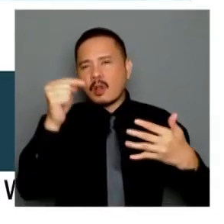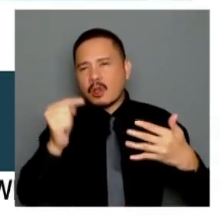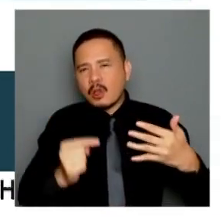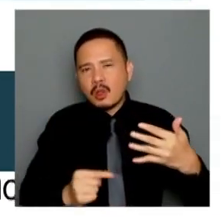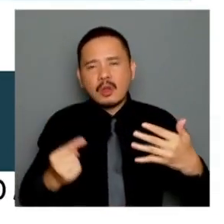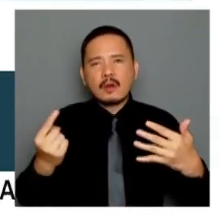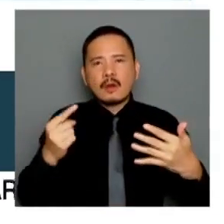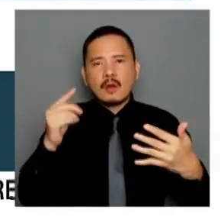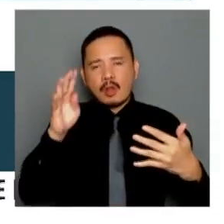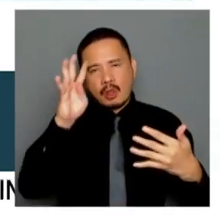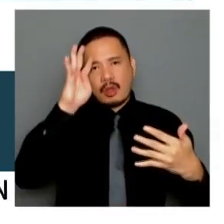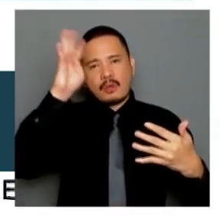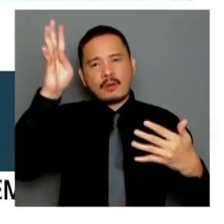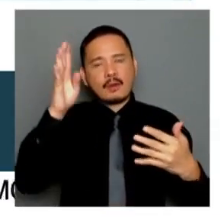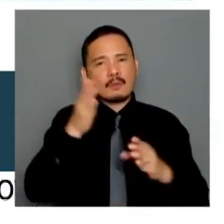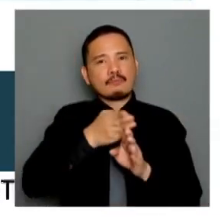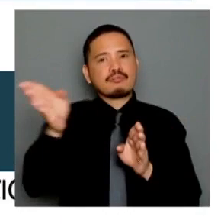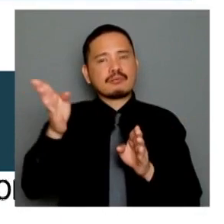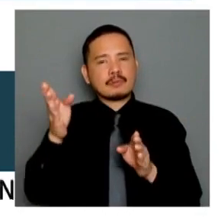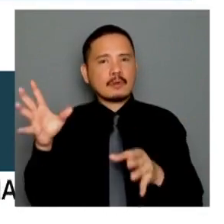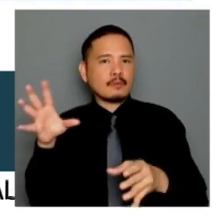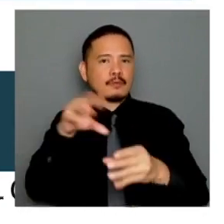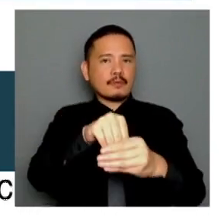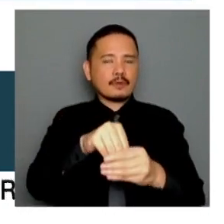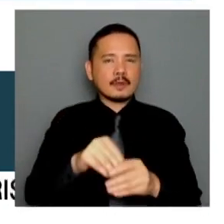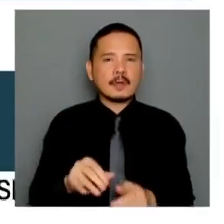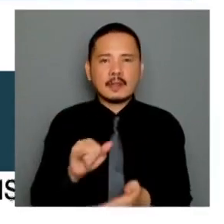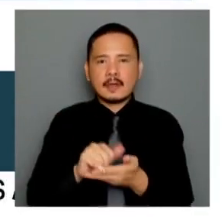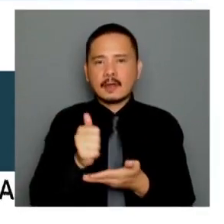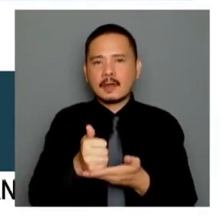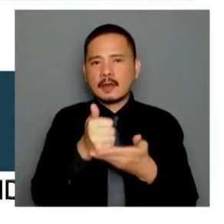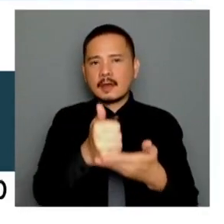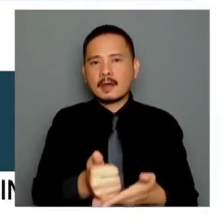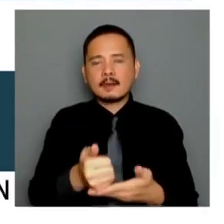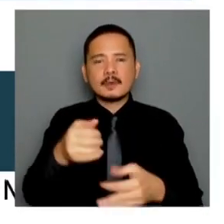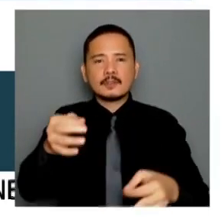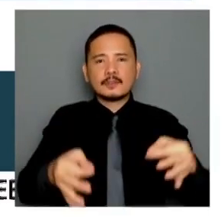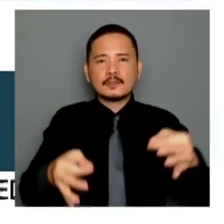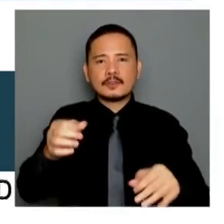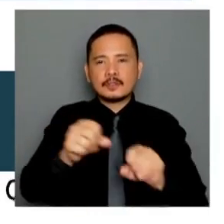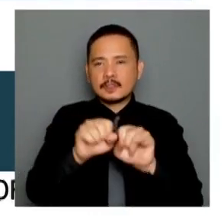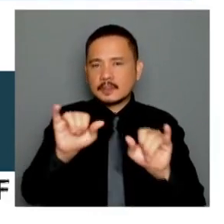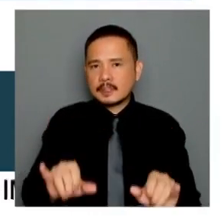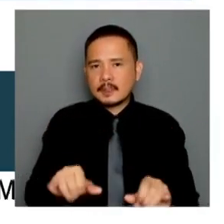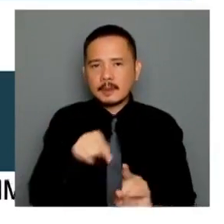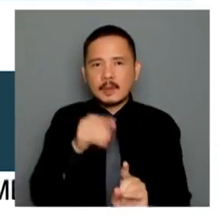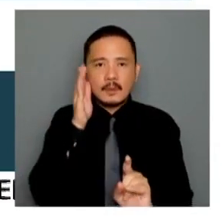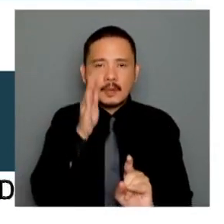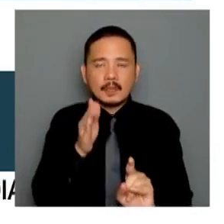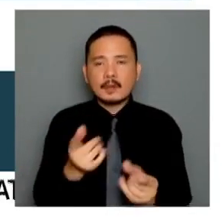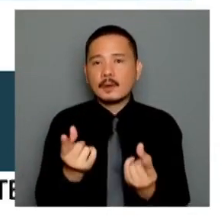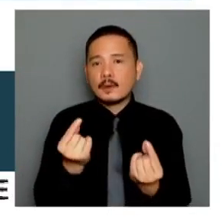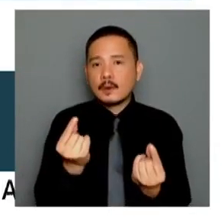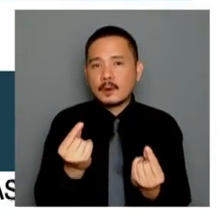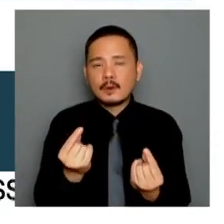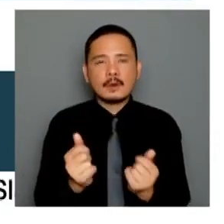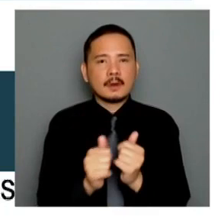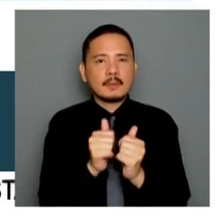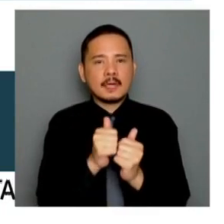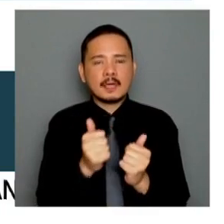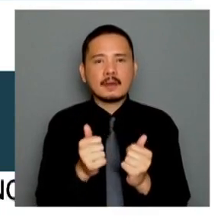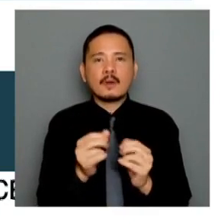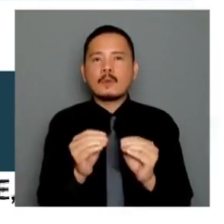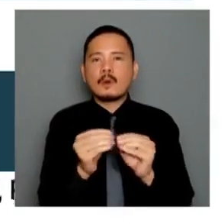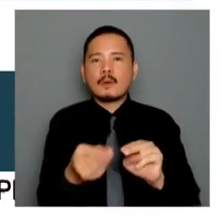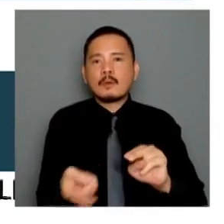help the justice system in by awarding higher damages